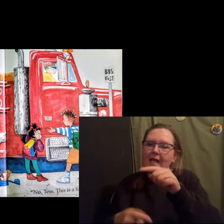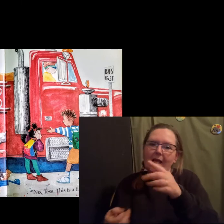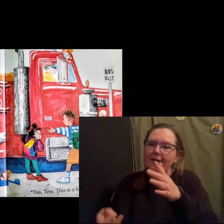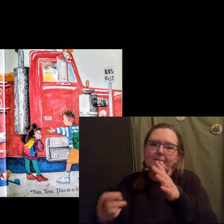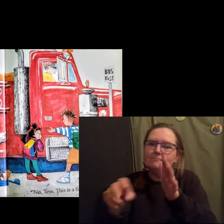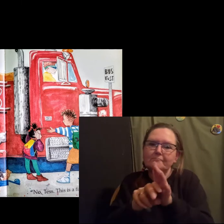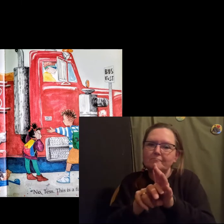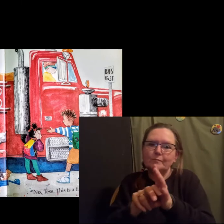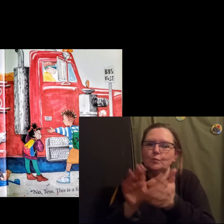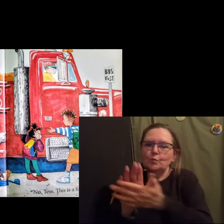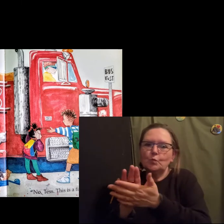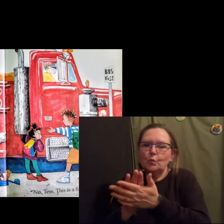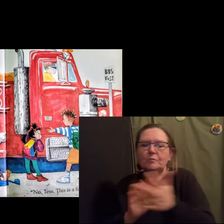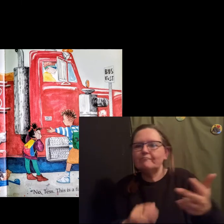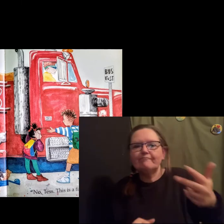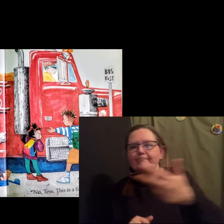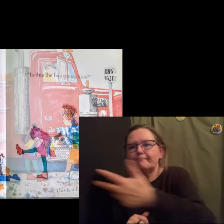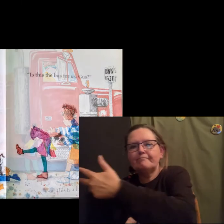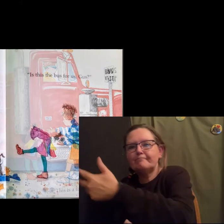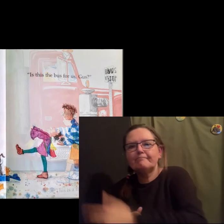there?